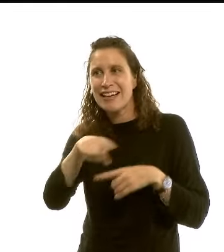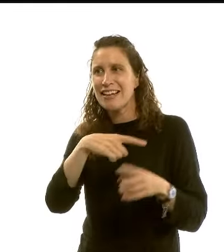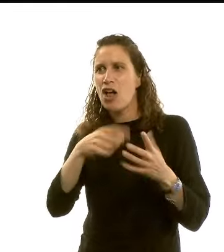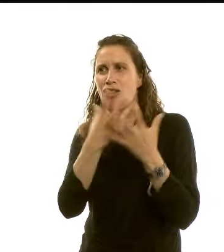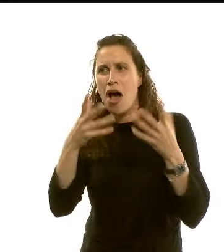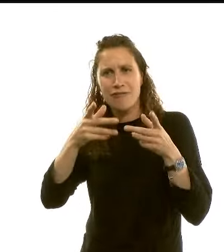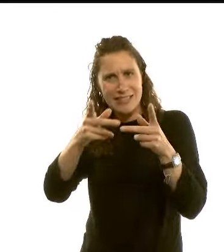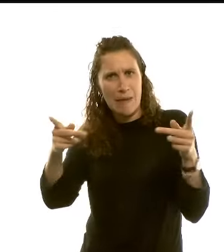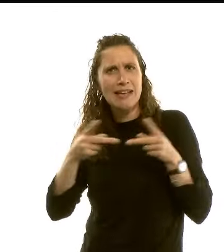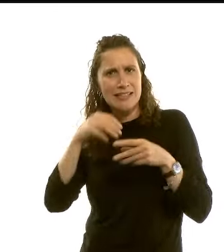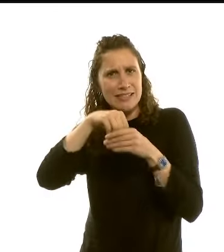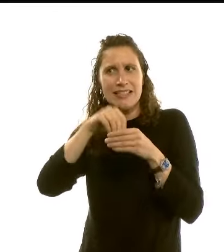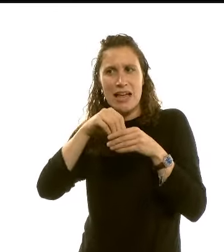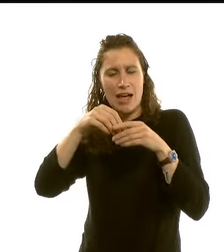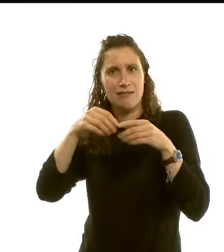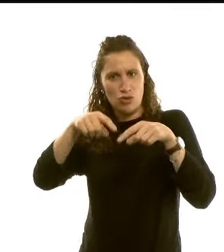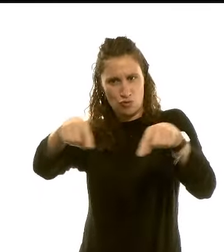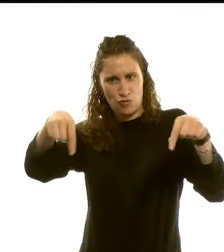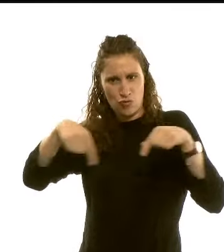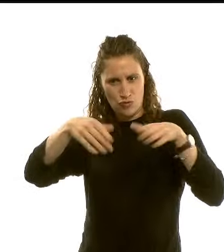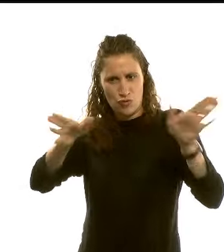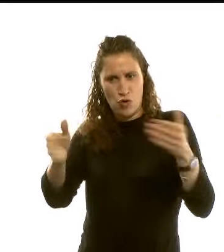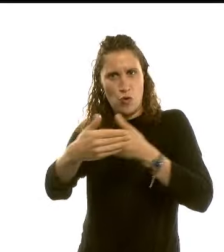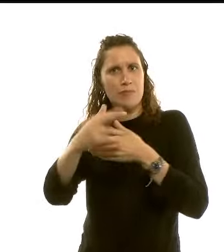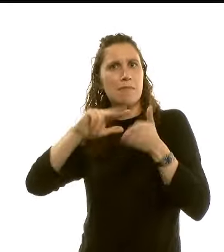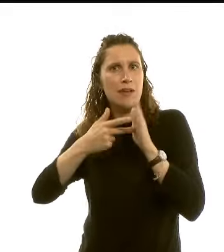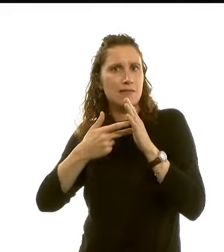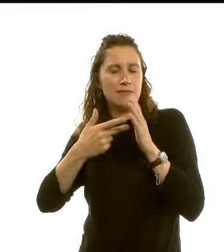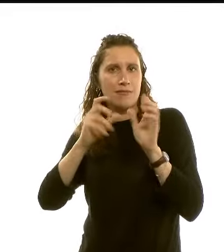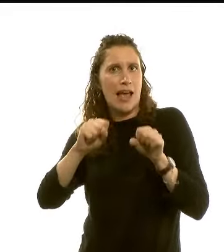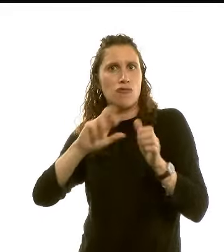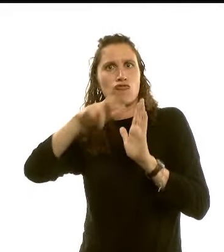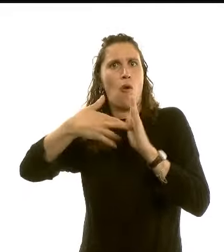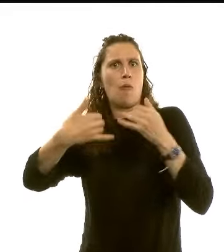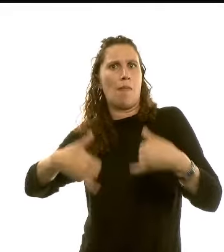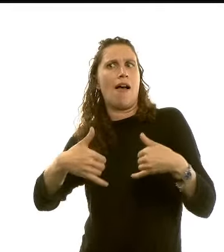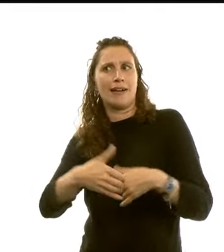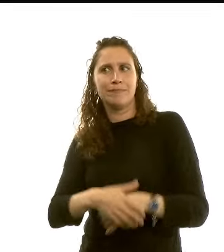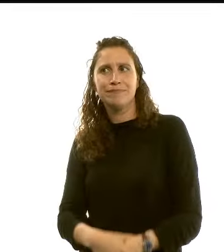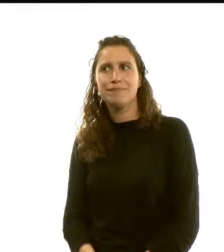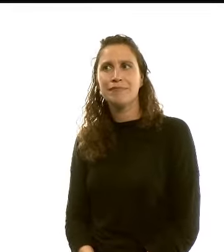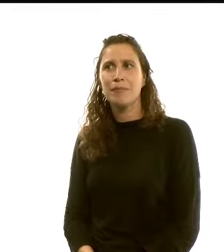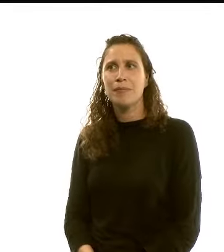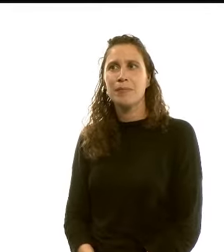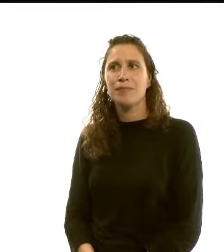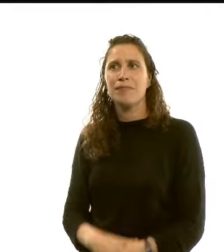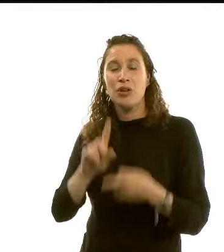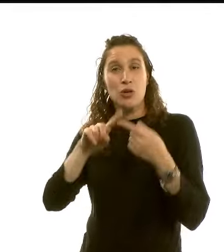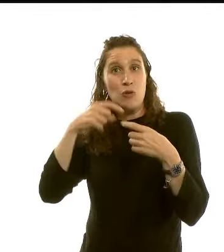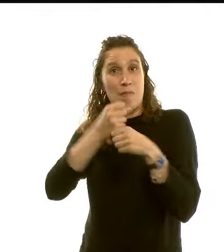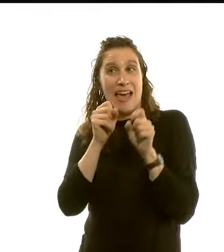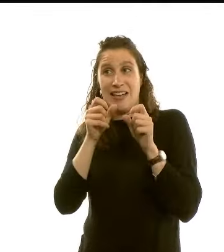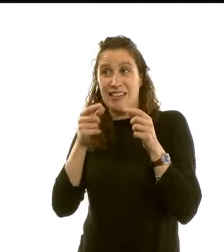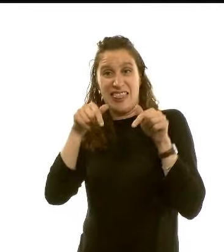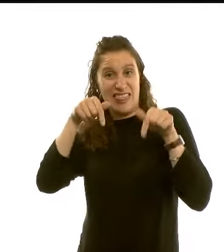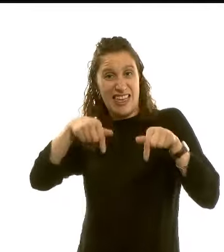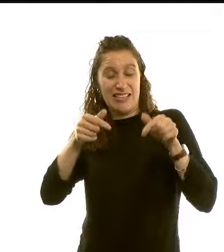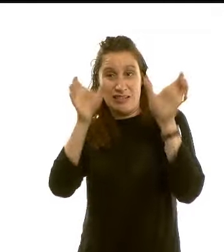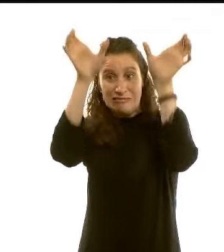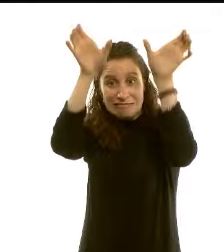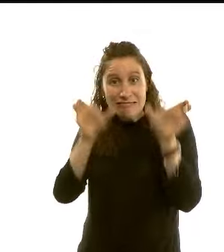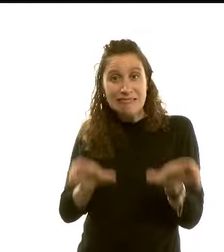spaces inside these rooms that really invite for a lot of role play. To achieve something like this, grandiose and this vertical with a Lego build,